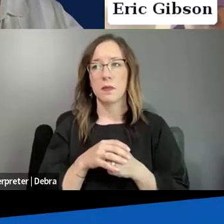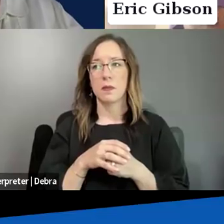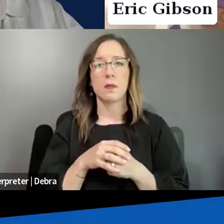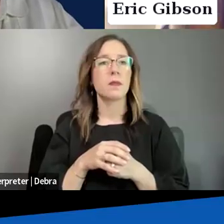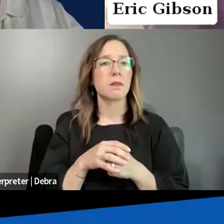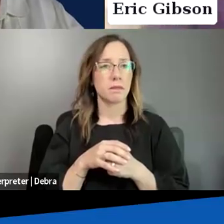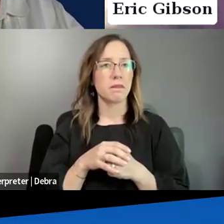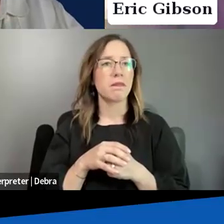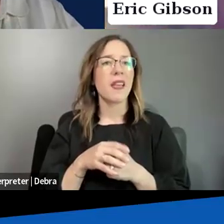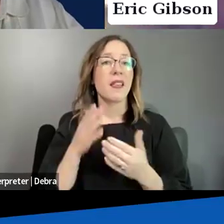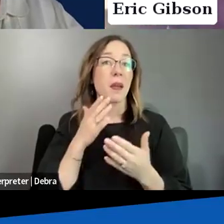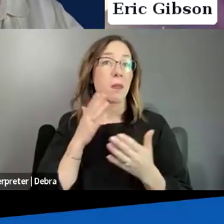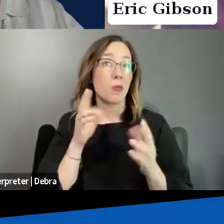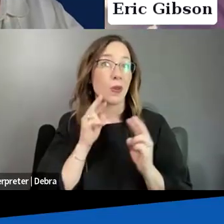panelists.